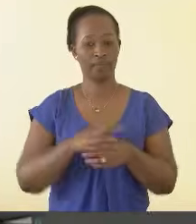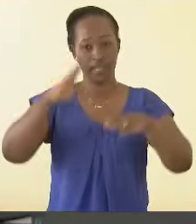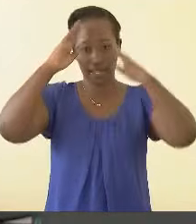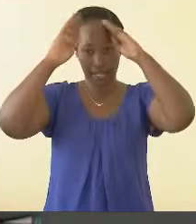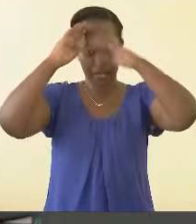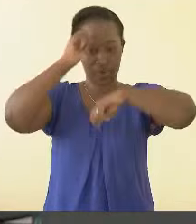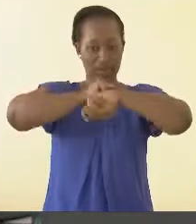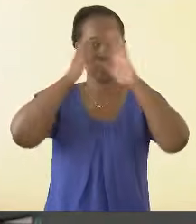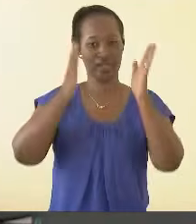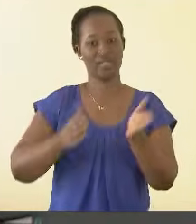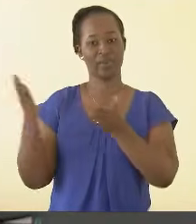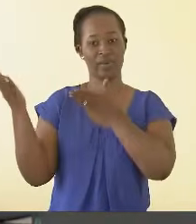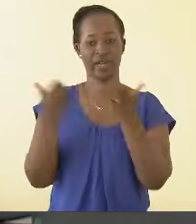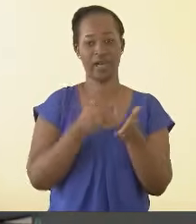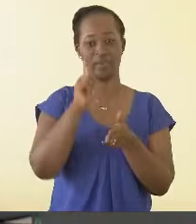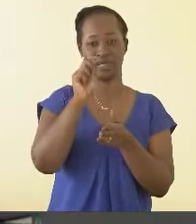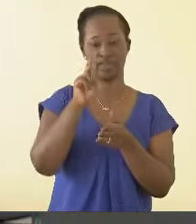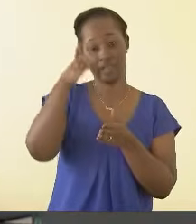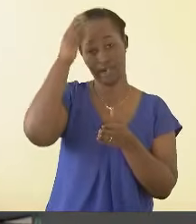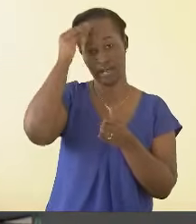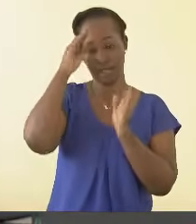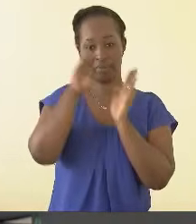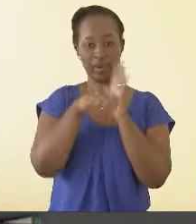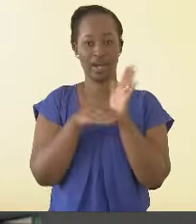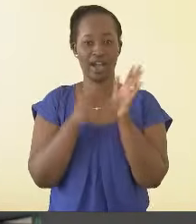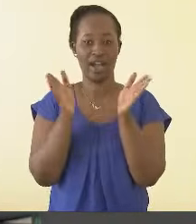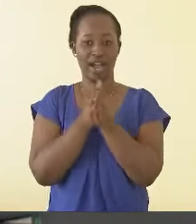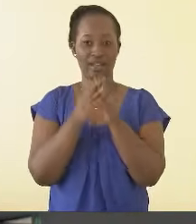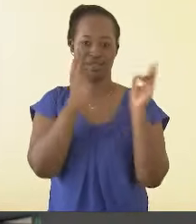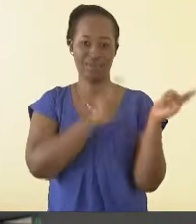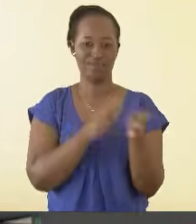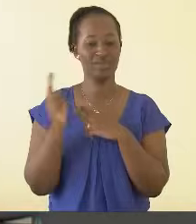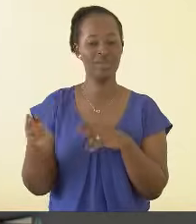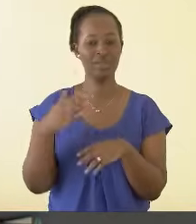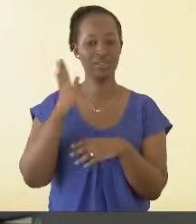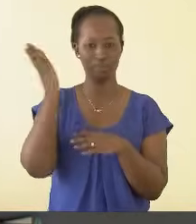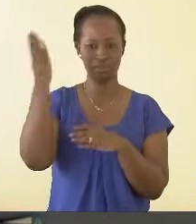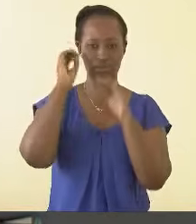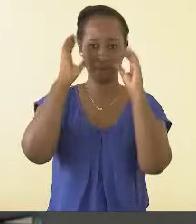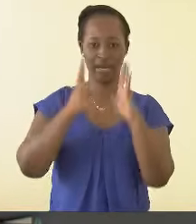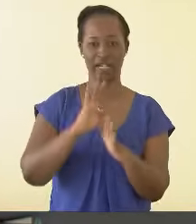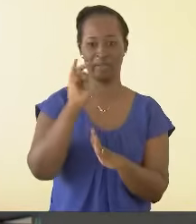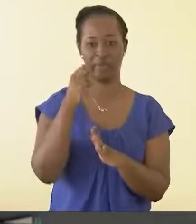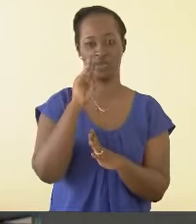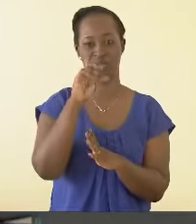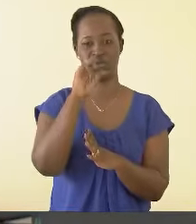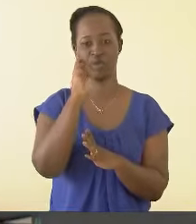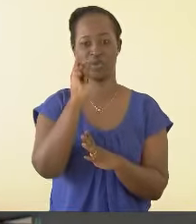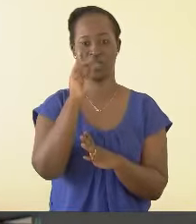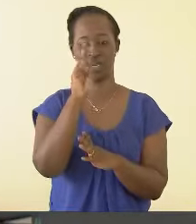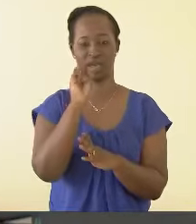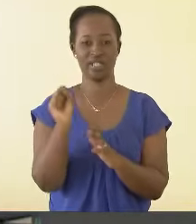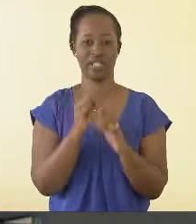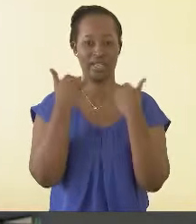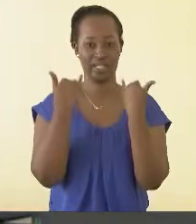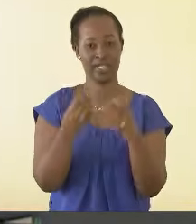Hello students, welcome to TV learning programs, and as usual I'm Teacher Julius, and today I will be with senior 6